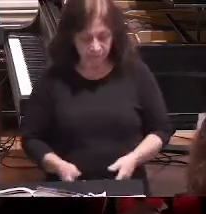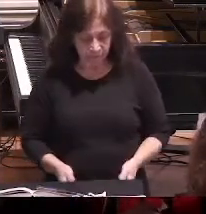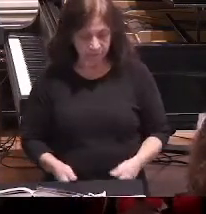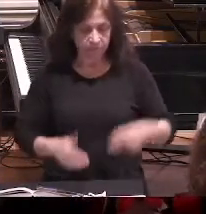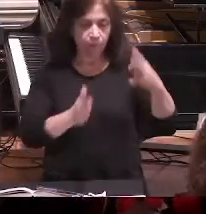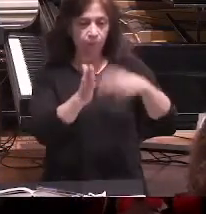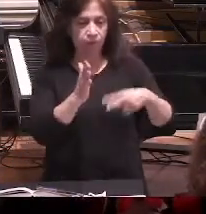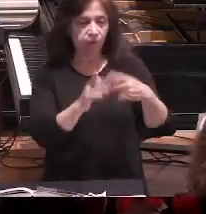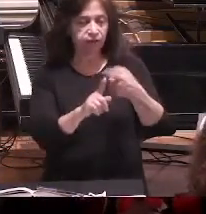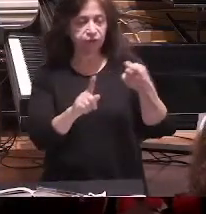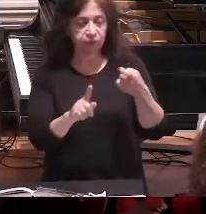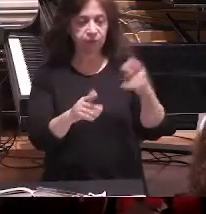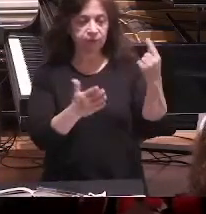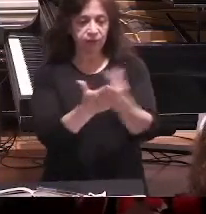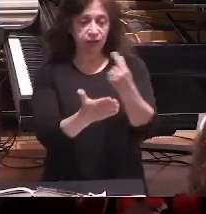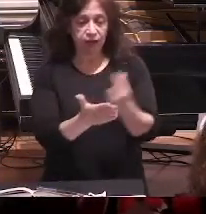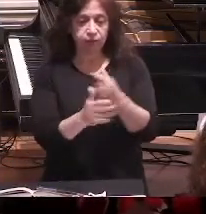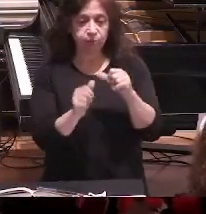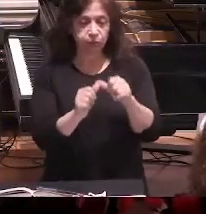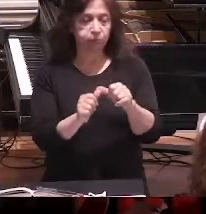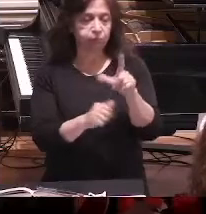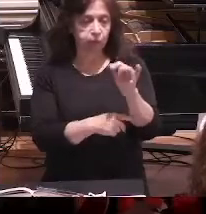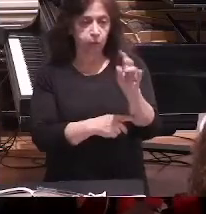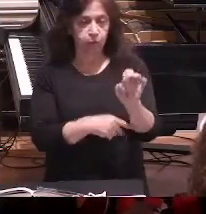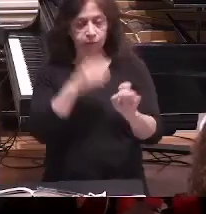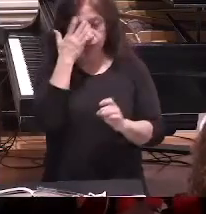A reading from the Gospel of Luke.